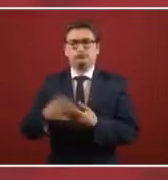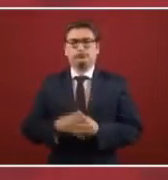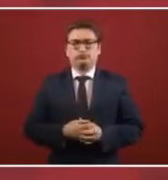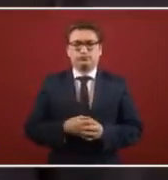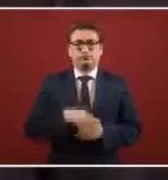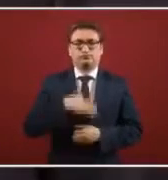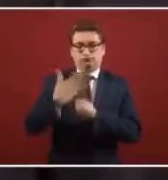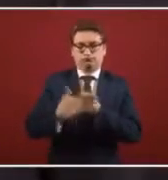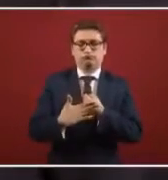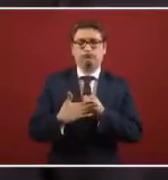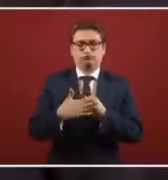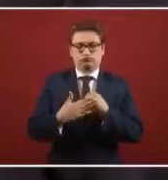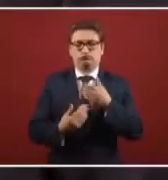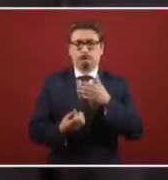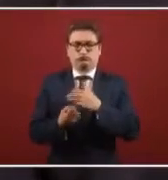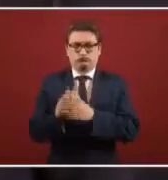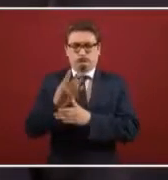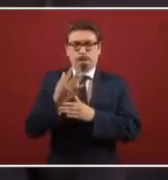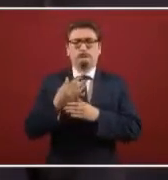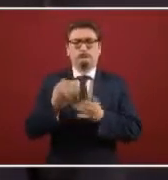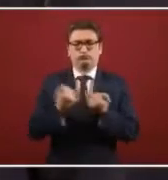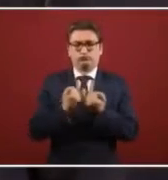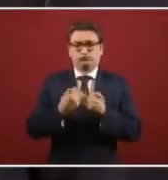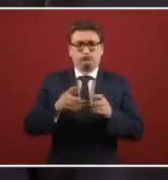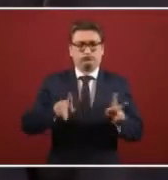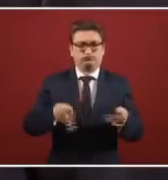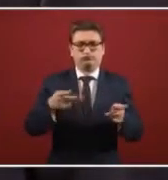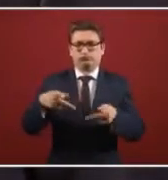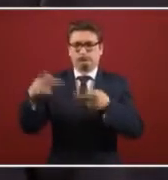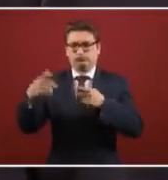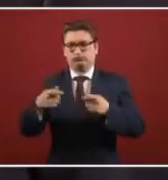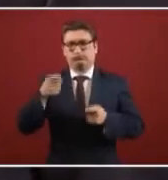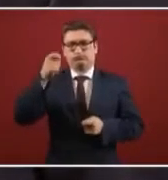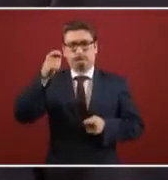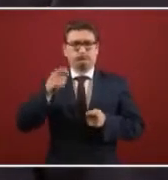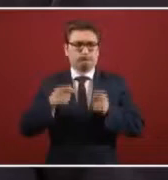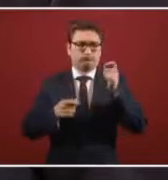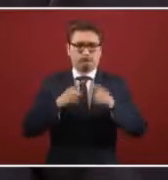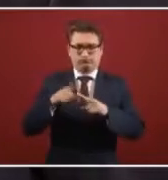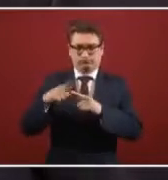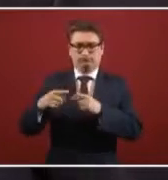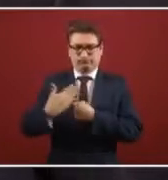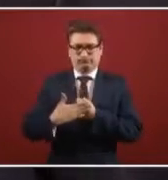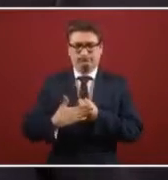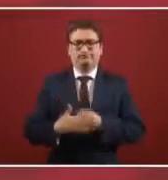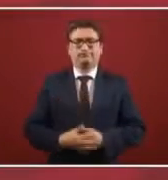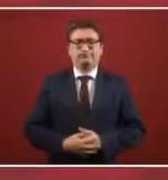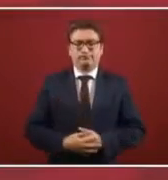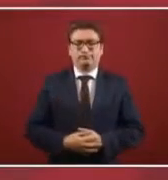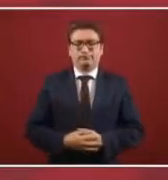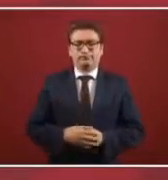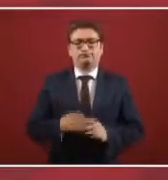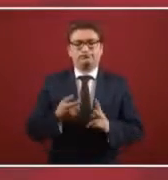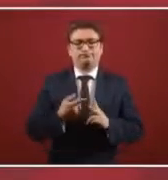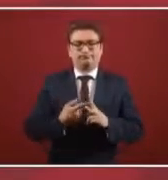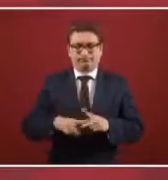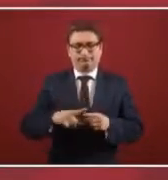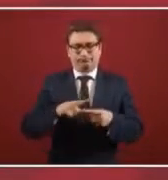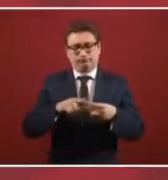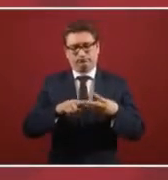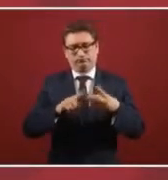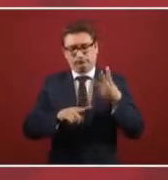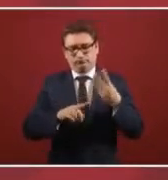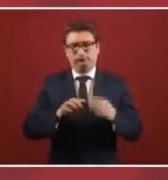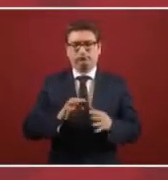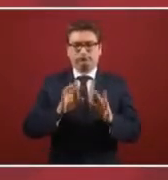new auction Se va that a will llevar a be cabo. taking Entonces place. empezamos So we're going to be starting